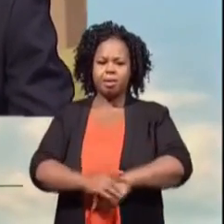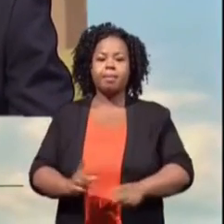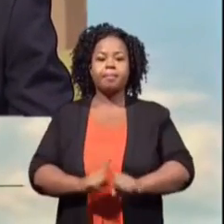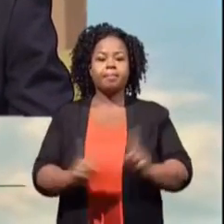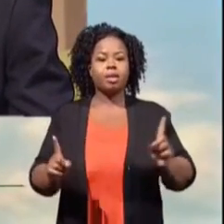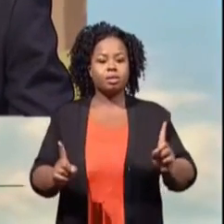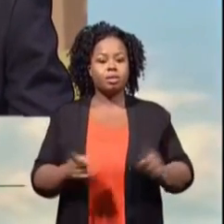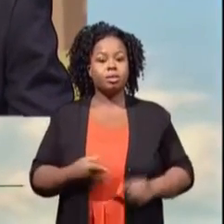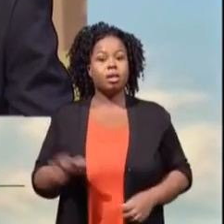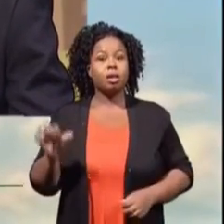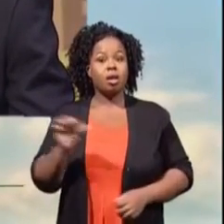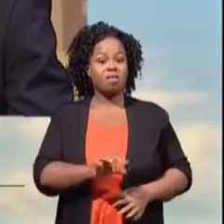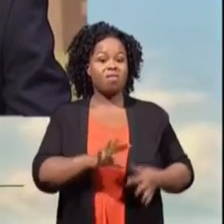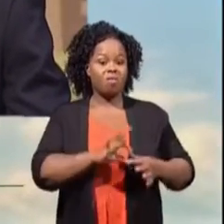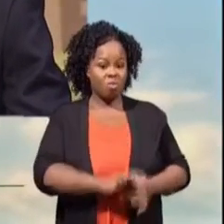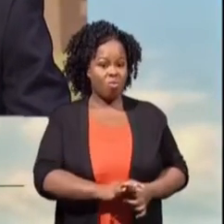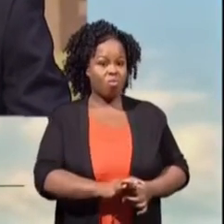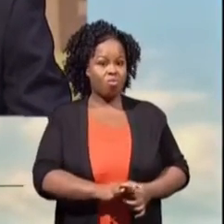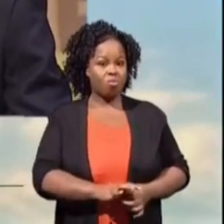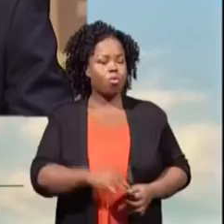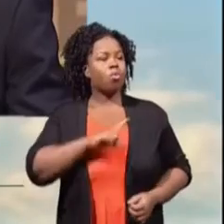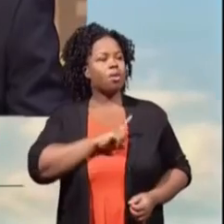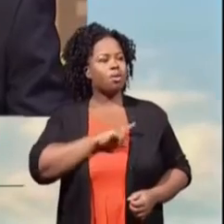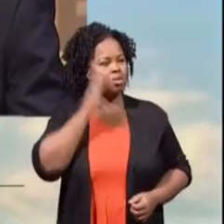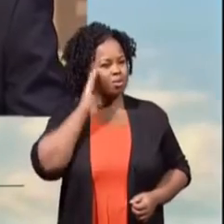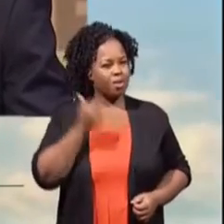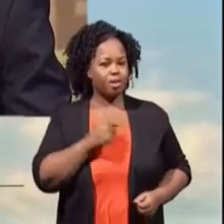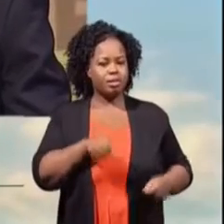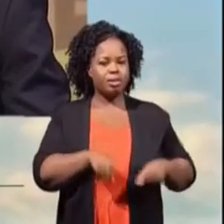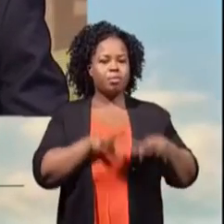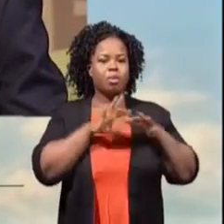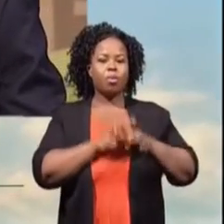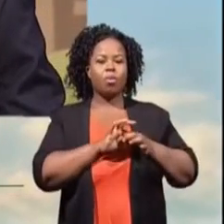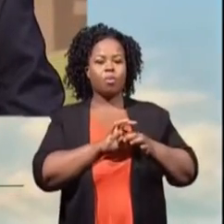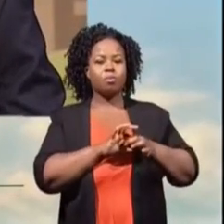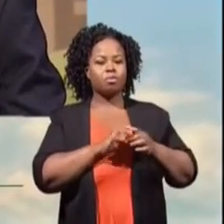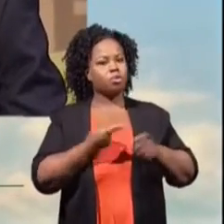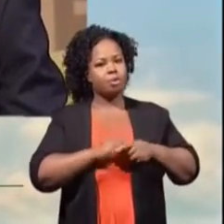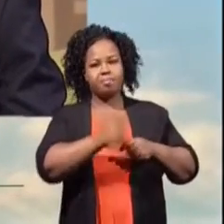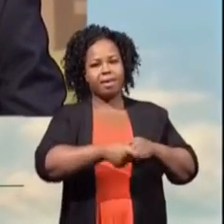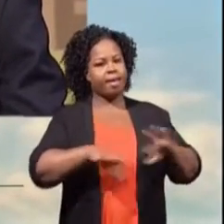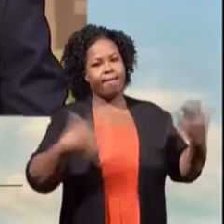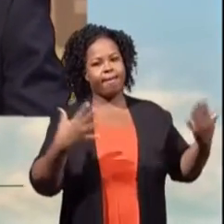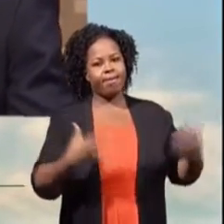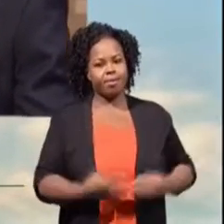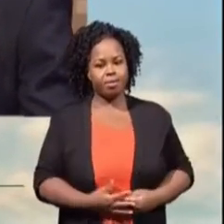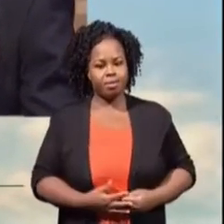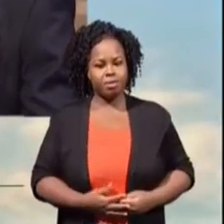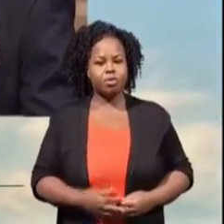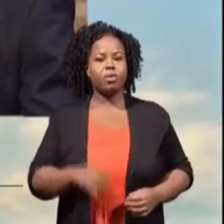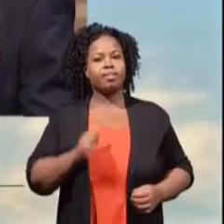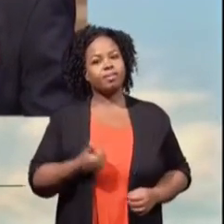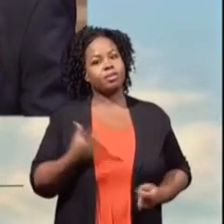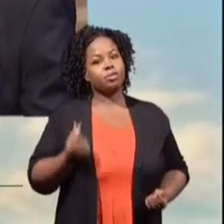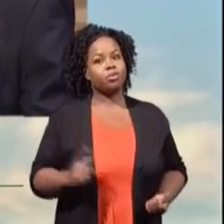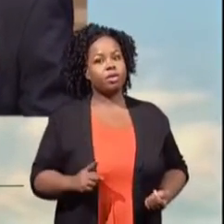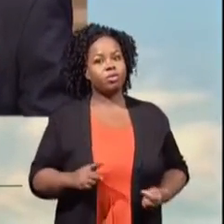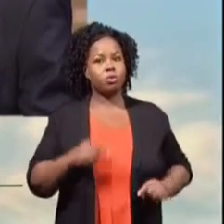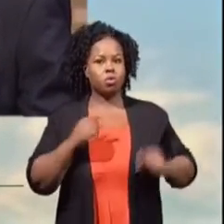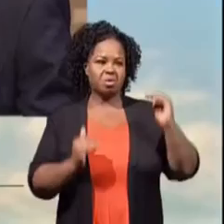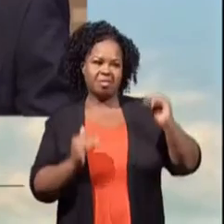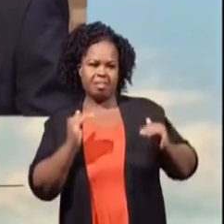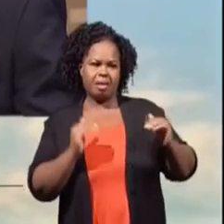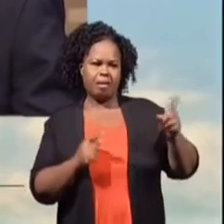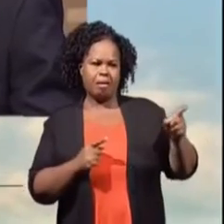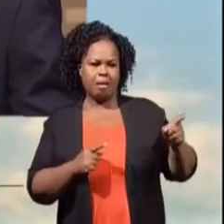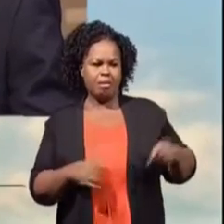fitla man hi you know why because ya hi it's not paid work so with a distinction or